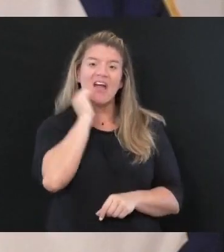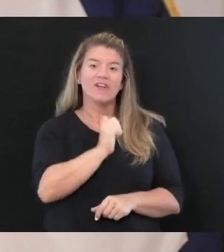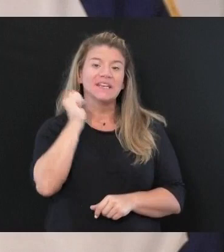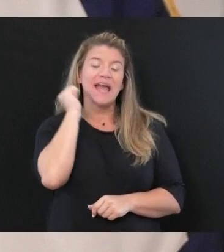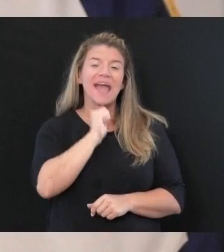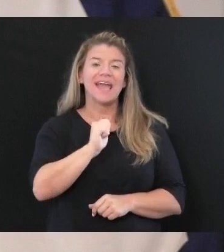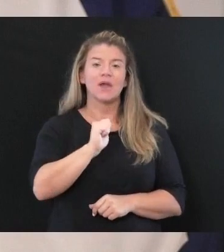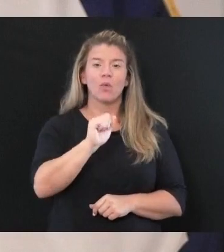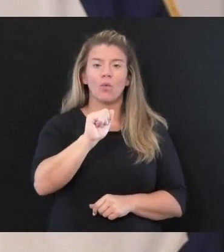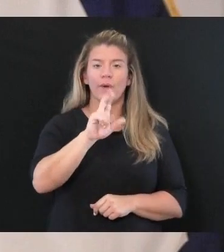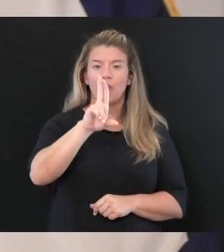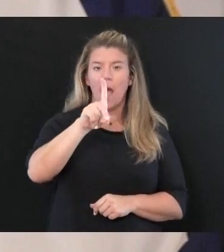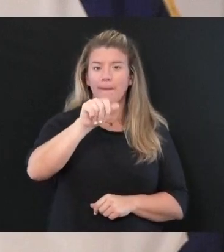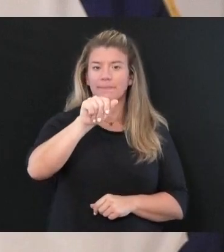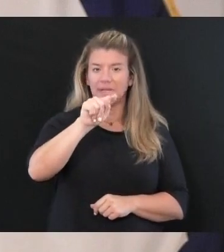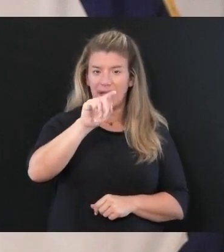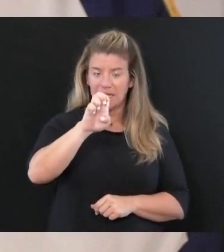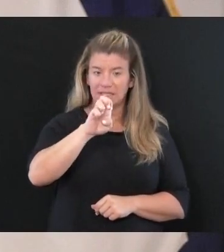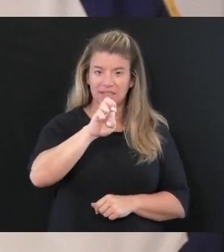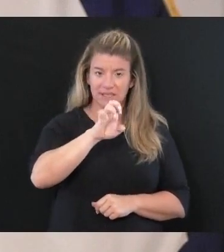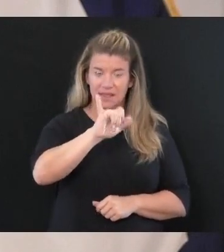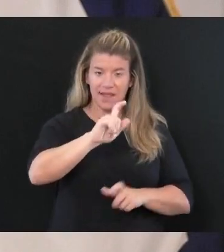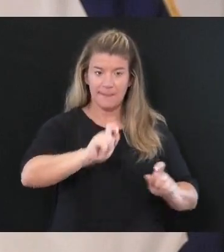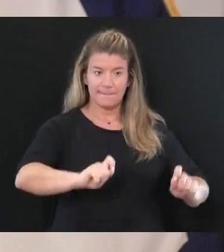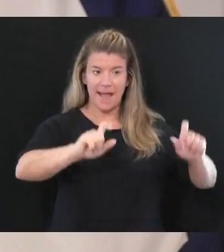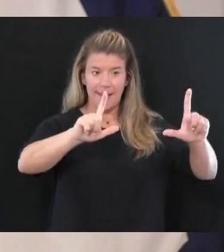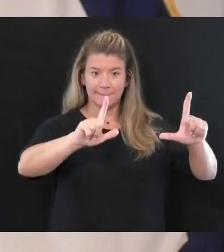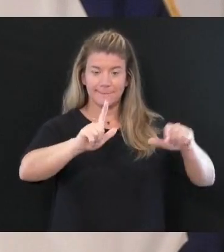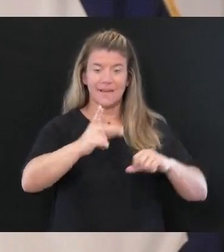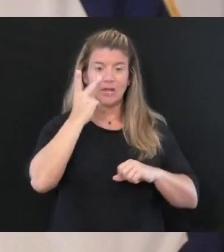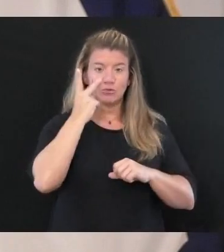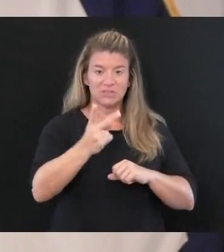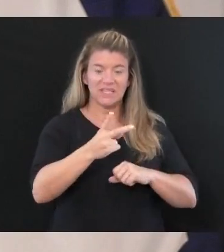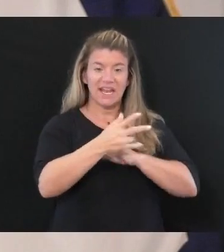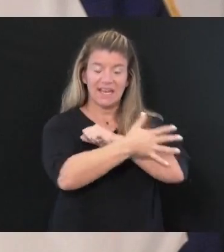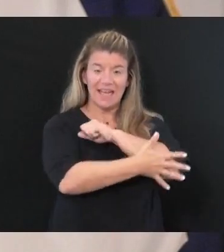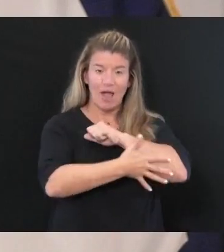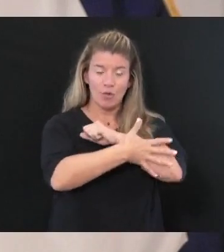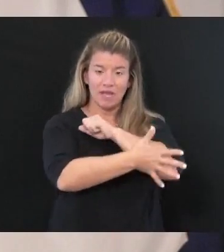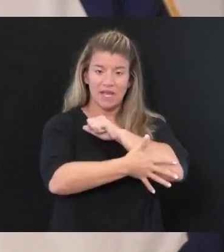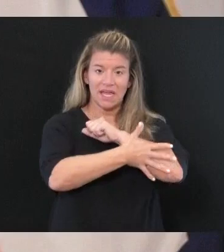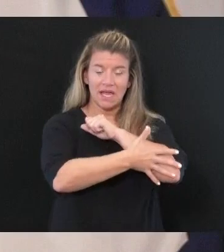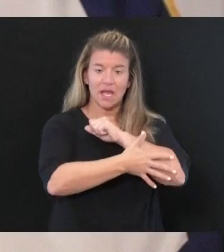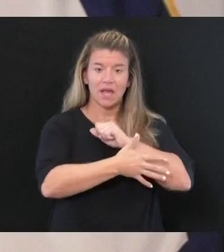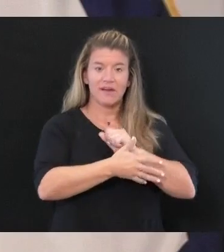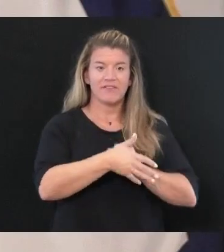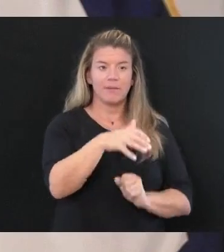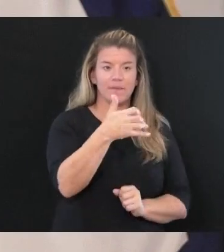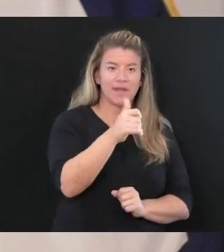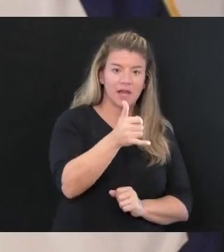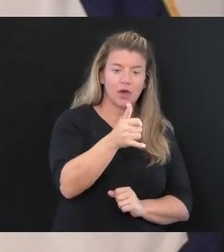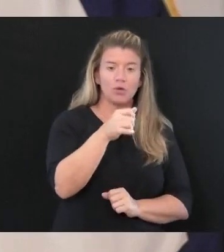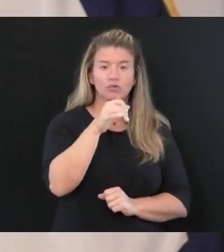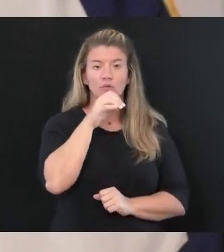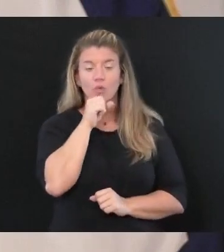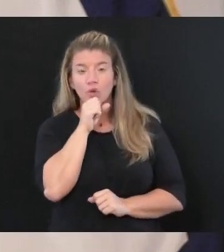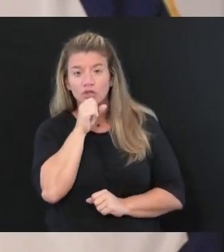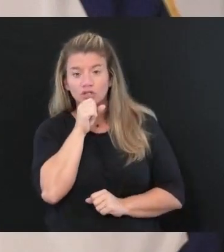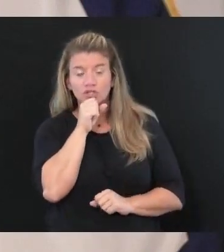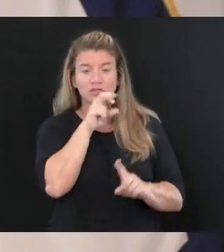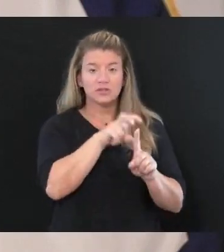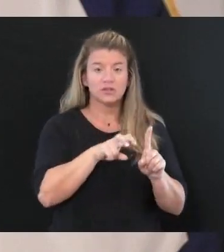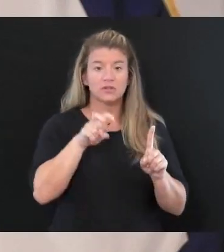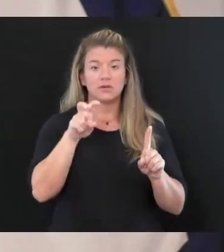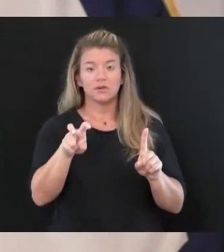daily, and we go and a county drifts in from yellow to orange, at that